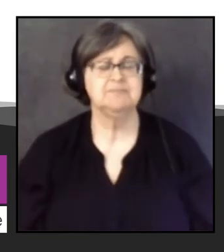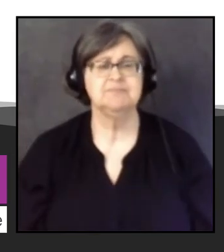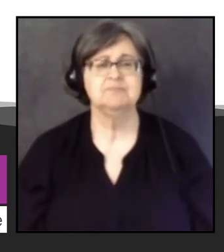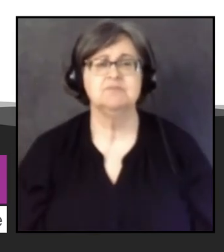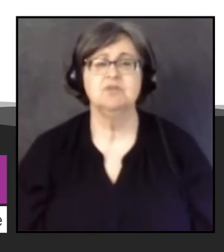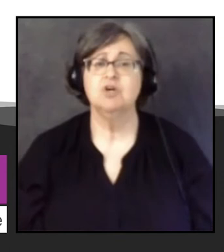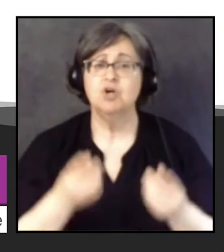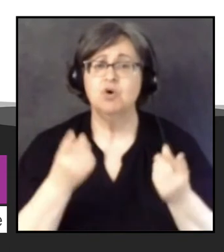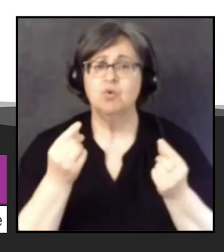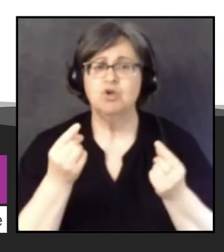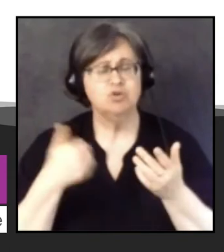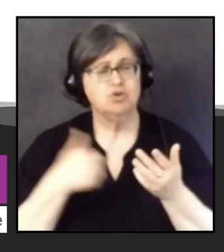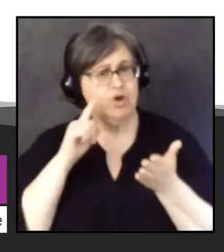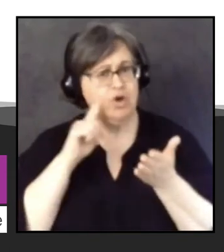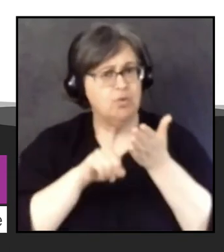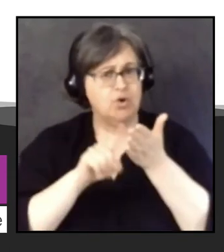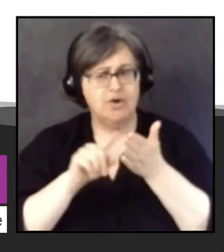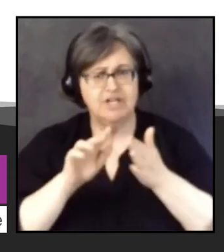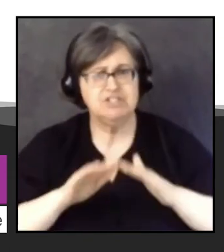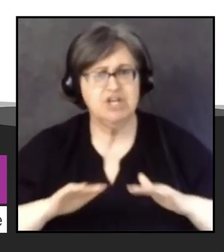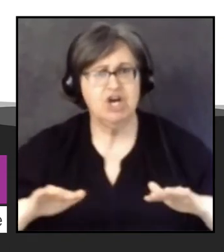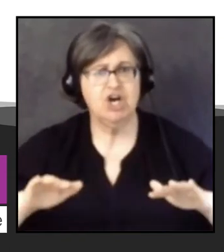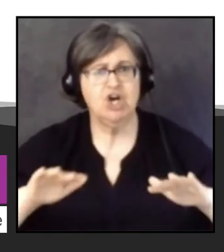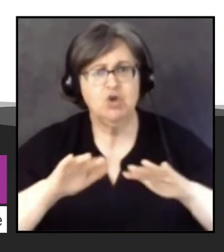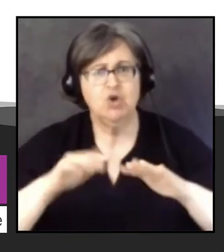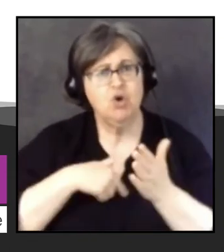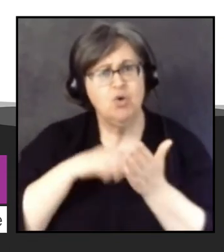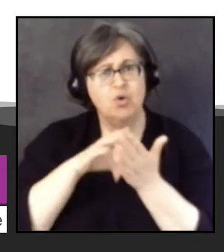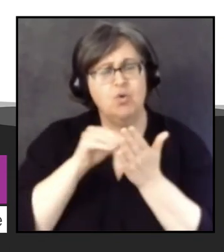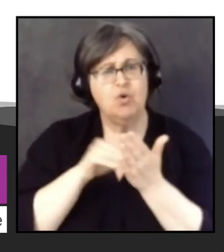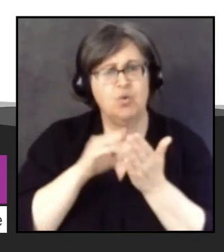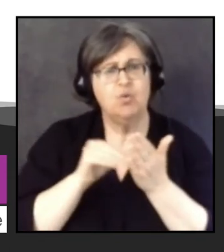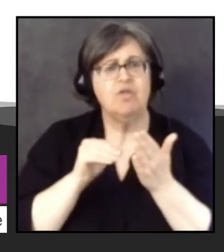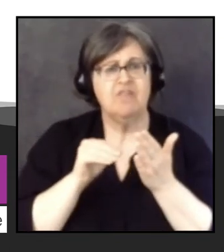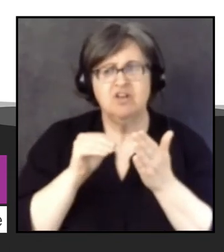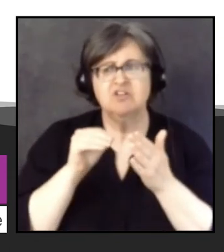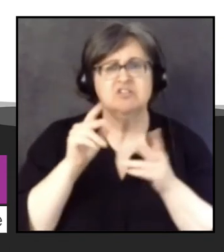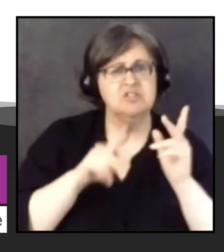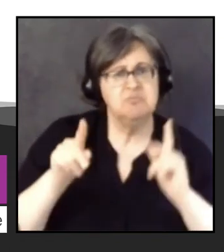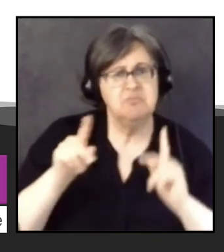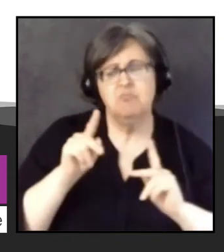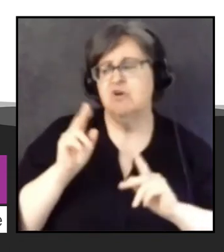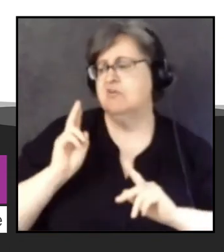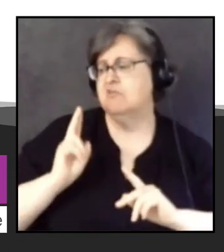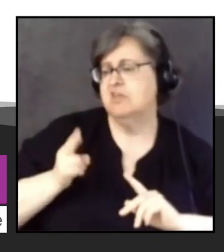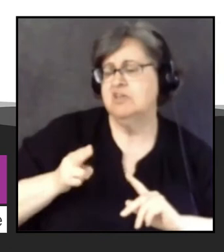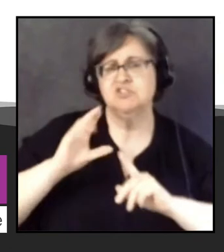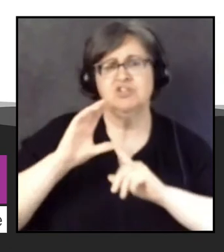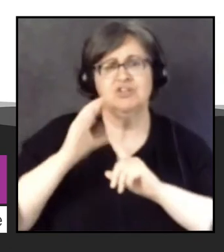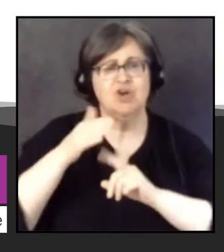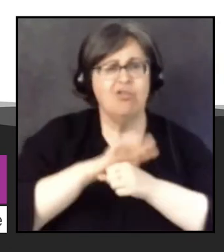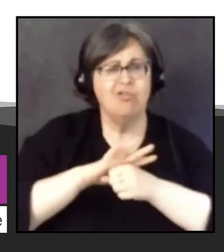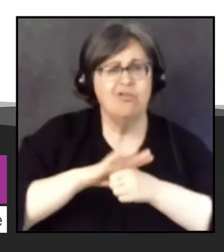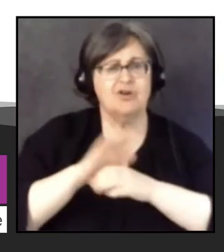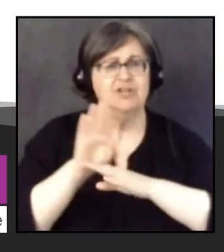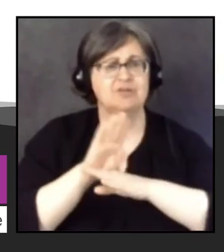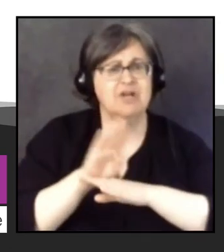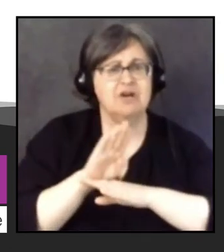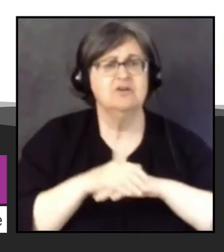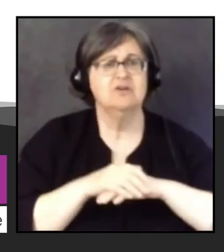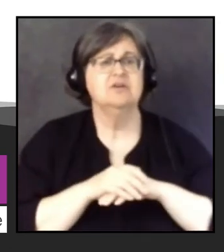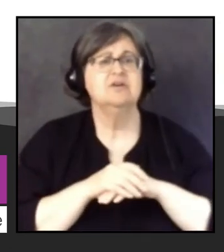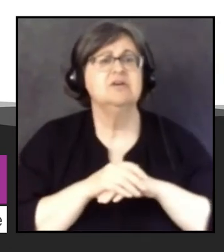When we did our research on the neighborhood, we learned about its demographics, history, culture, local businesses, arts,